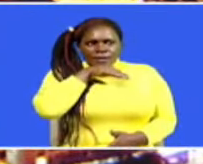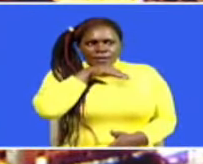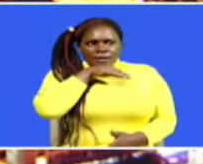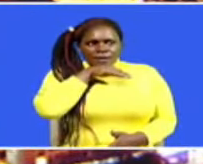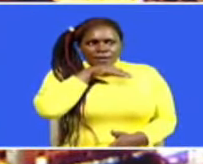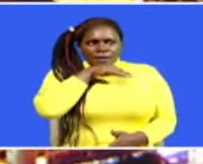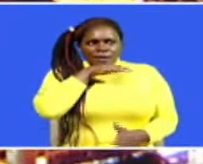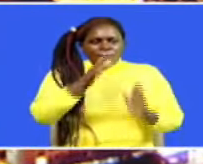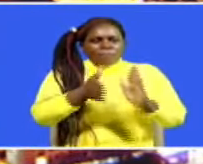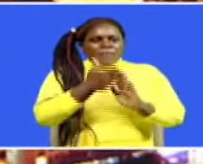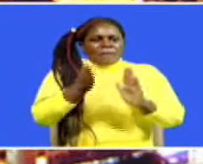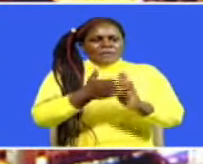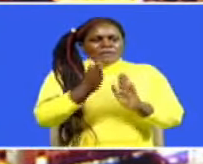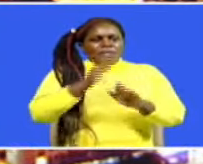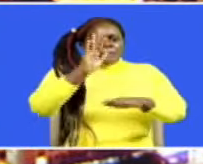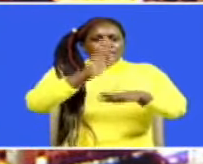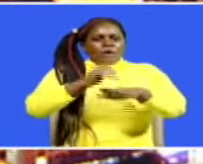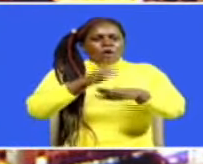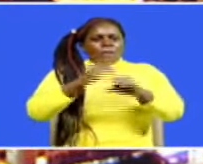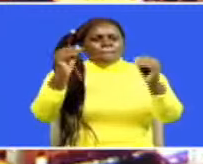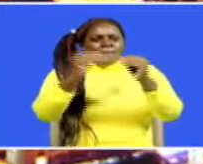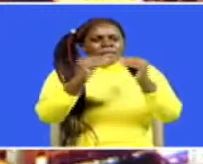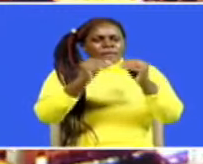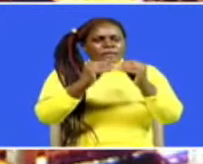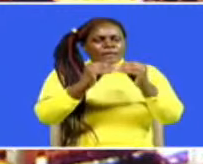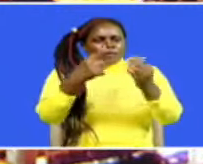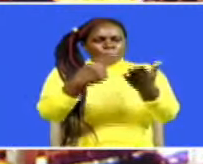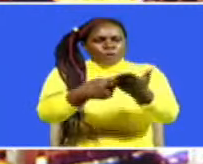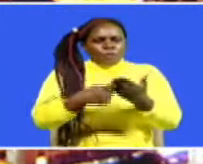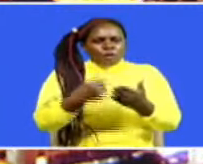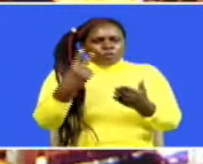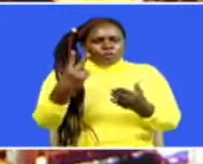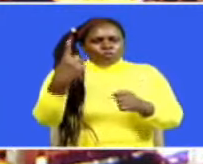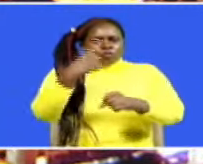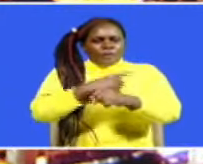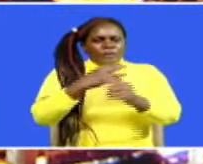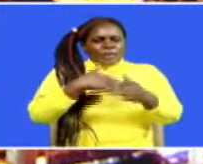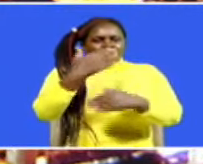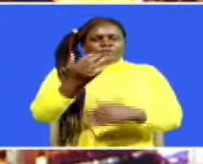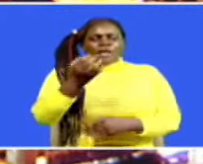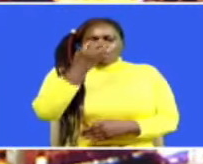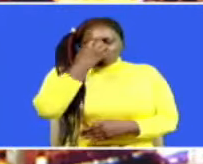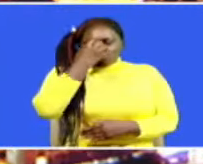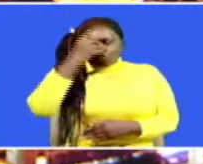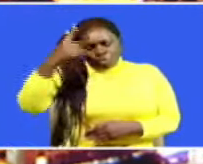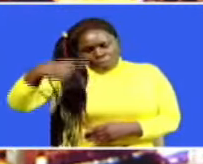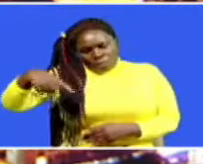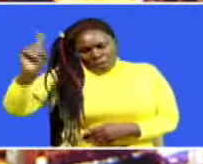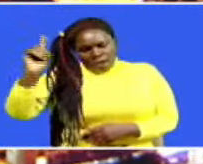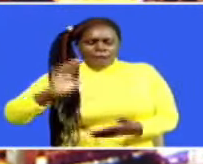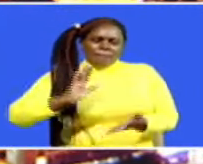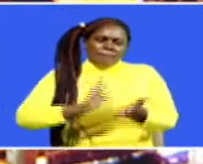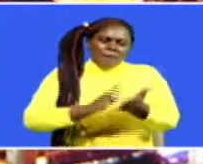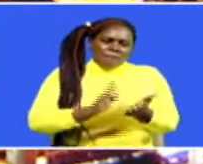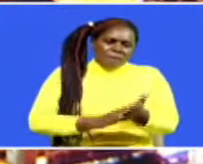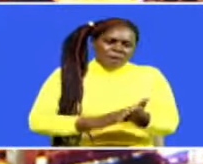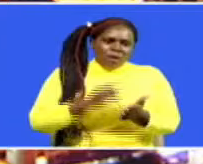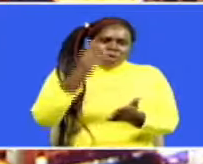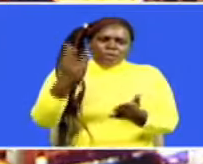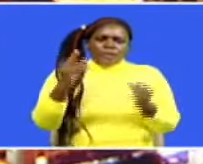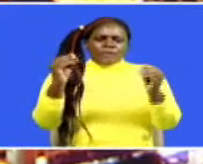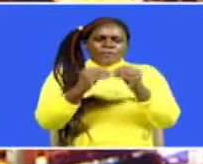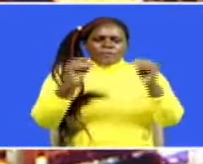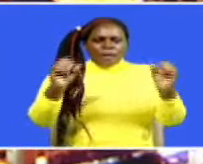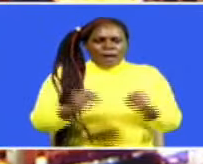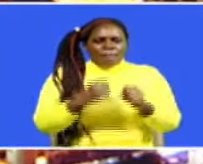emergency parliamentary group meeting to discuss the report 2 days after President William Ruto endorsed its recommendations. The Wednesday meeting comes